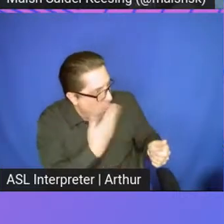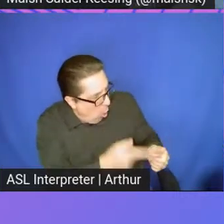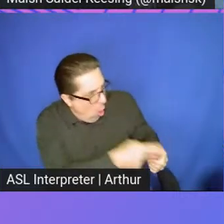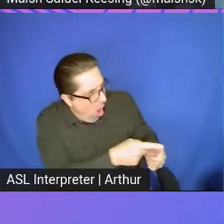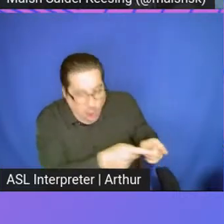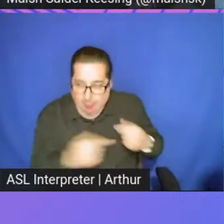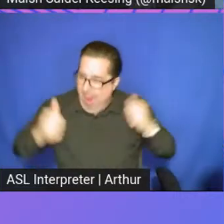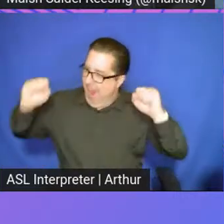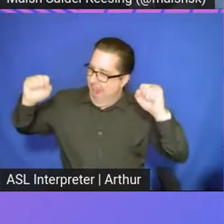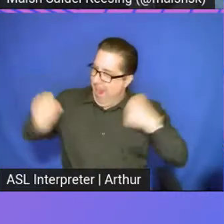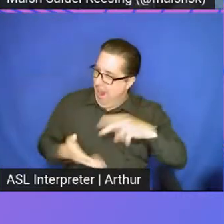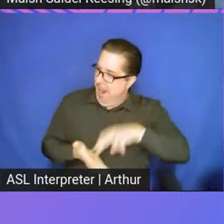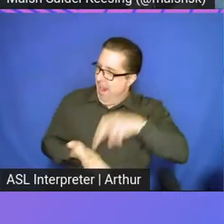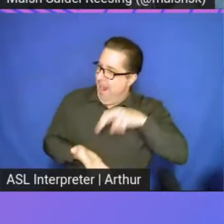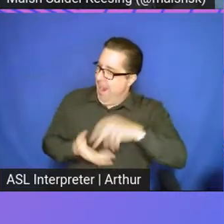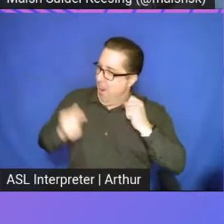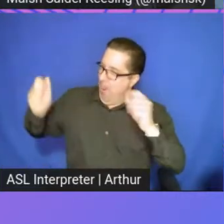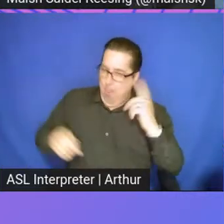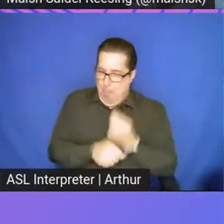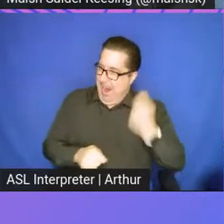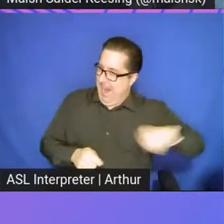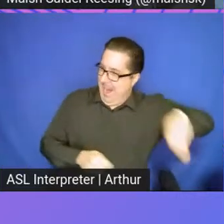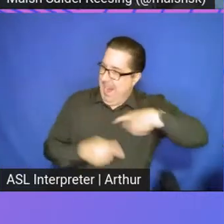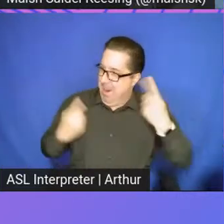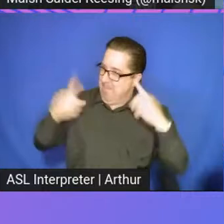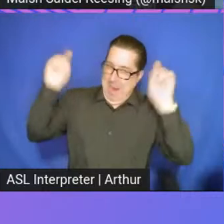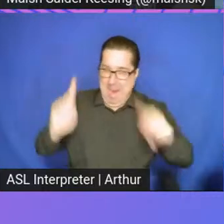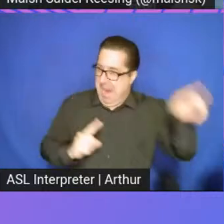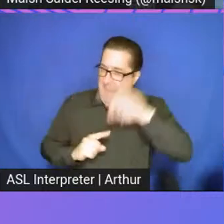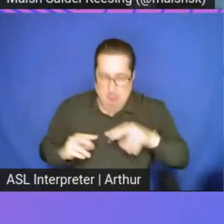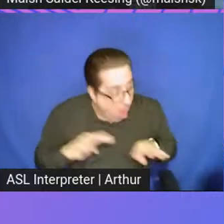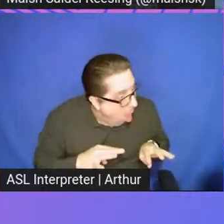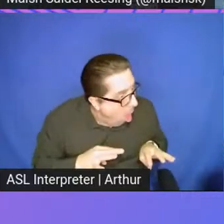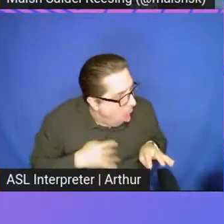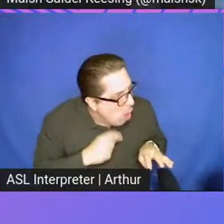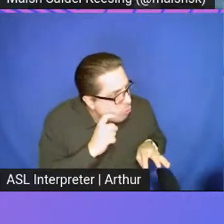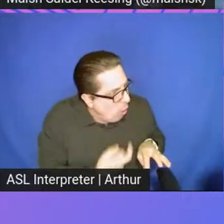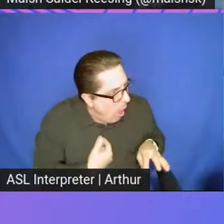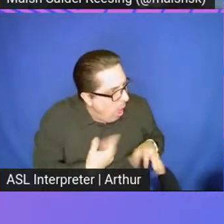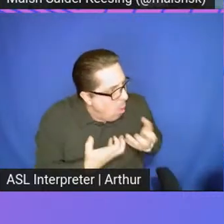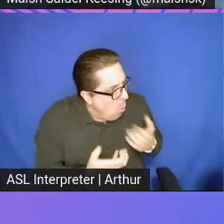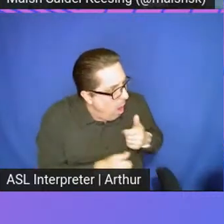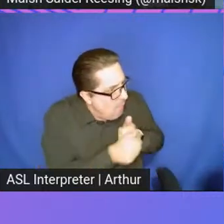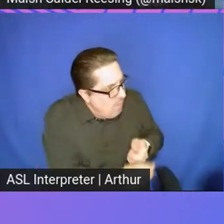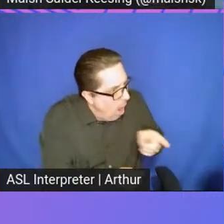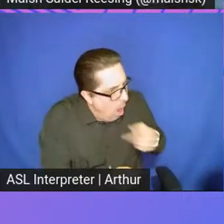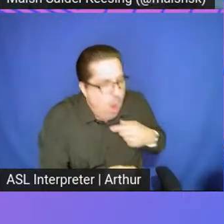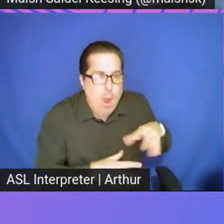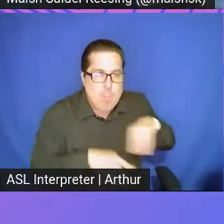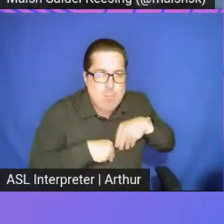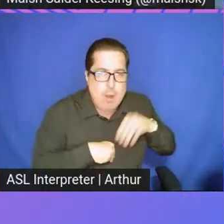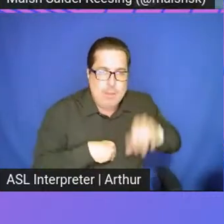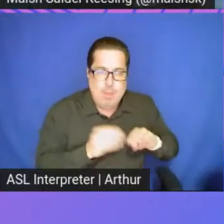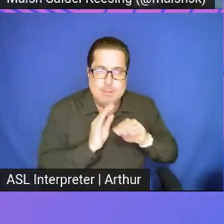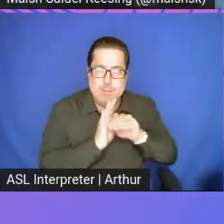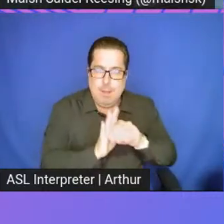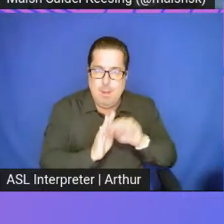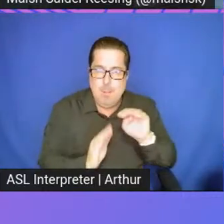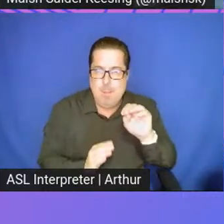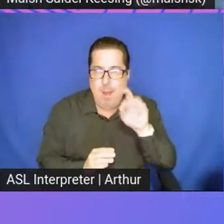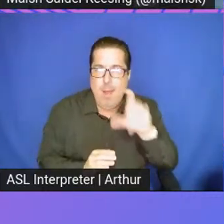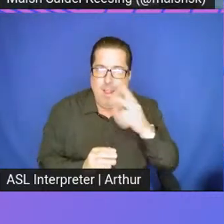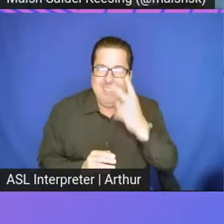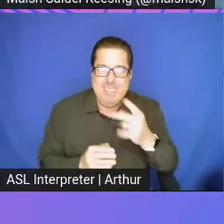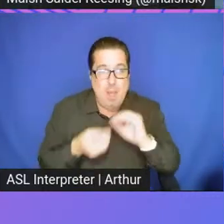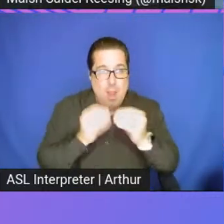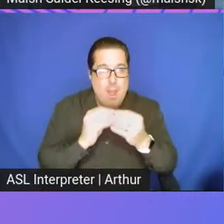well, we want to do that too. And so the teams have really embraced this model. And as you can see, the numbers here, so the red